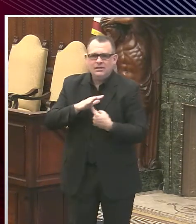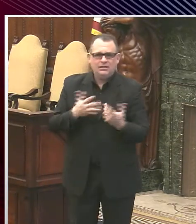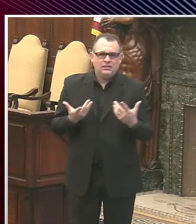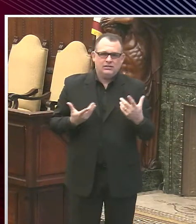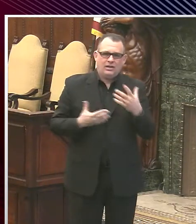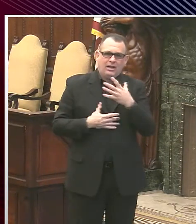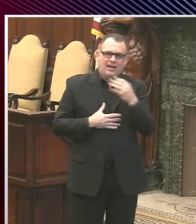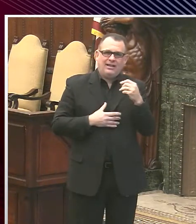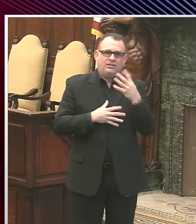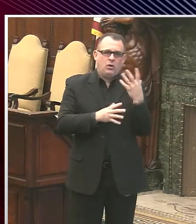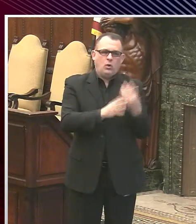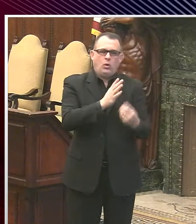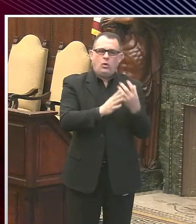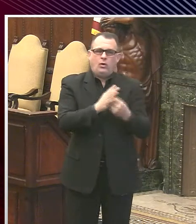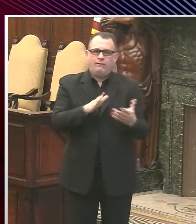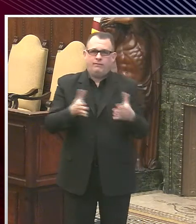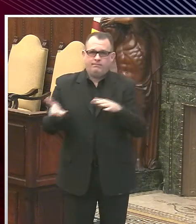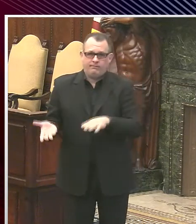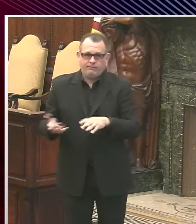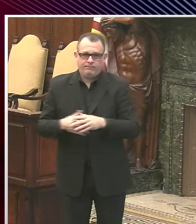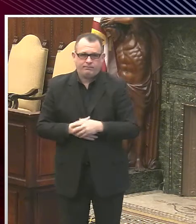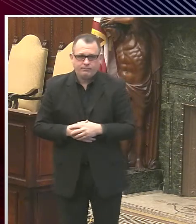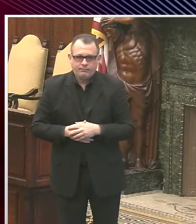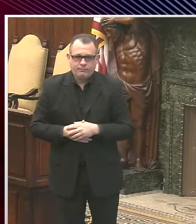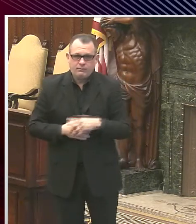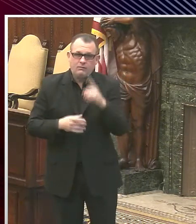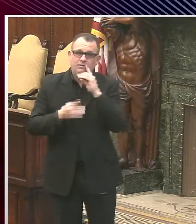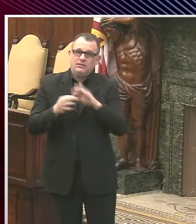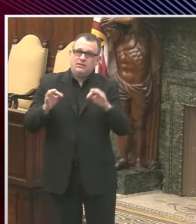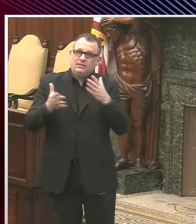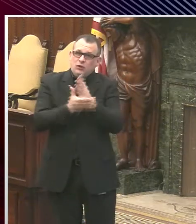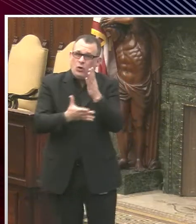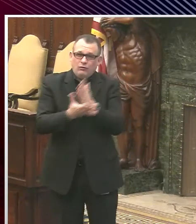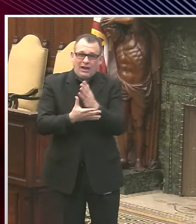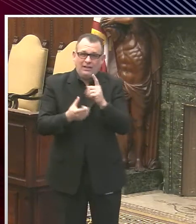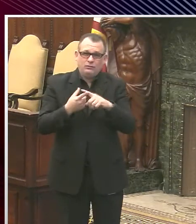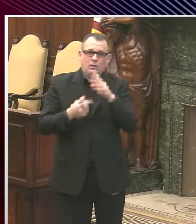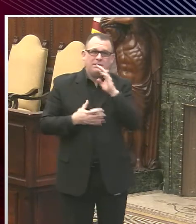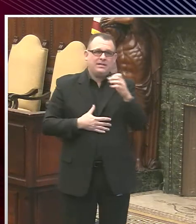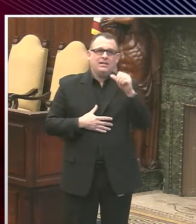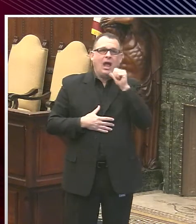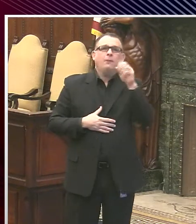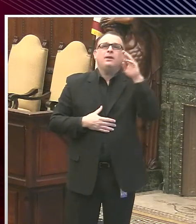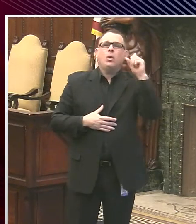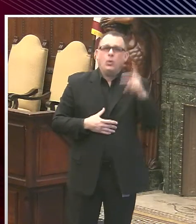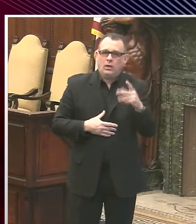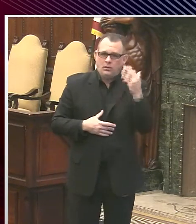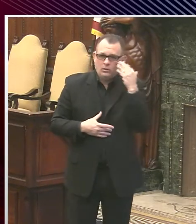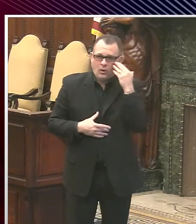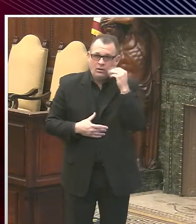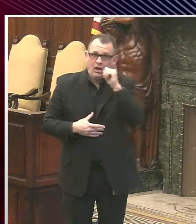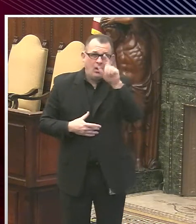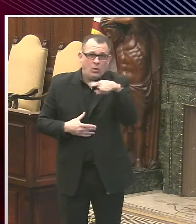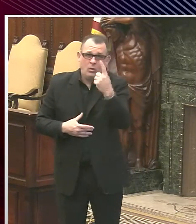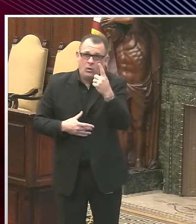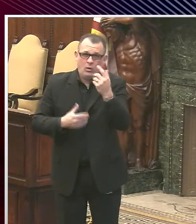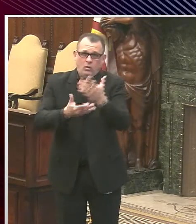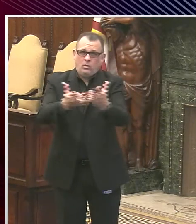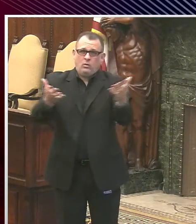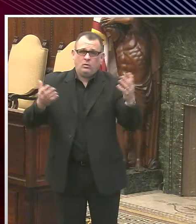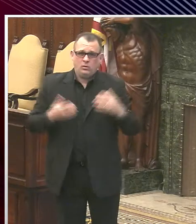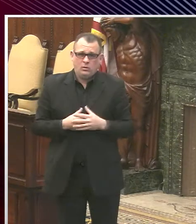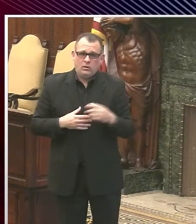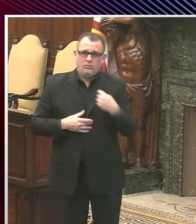loss. So it's okay to not be okay. You're not alone. We are